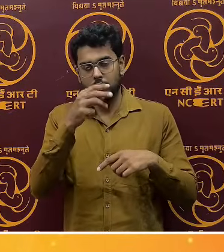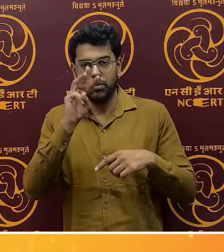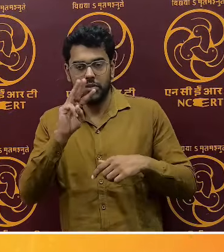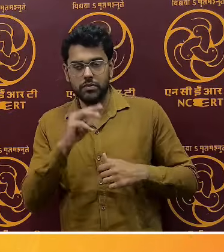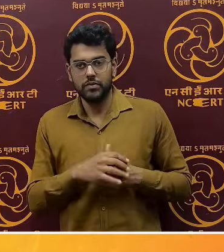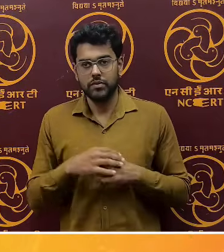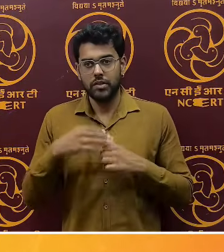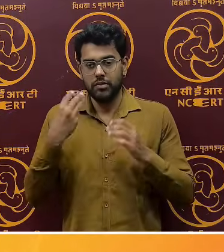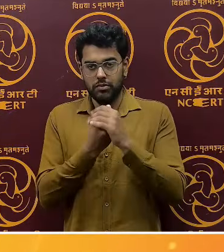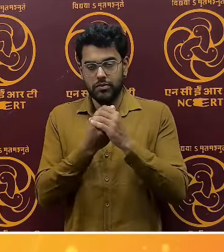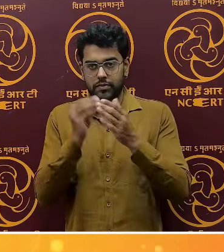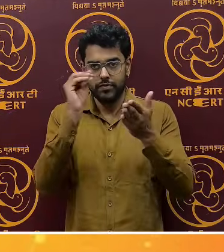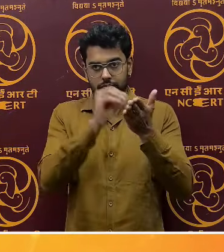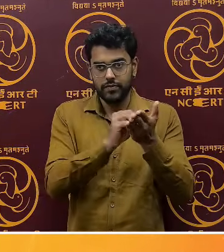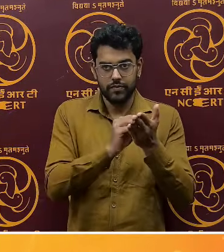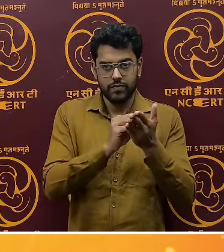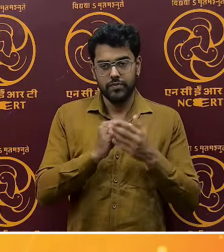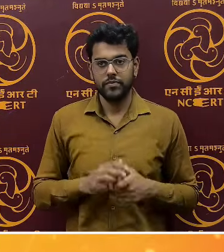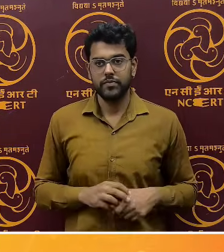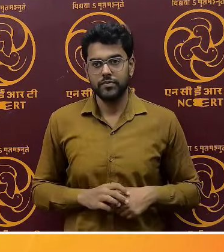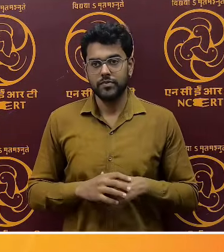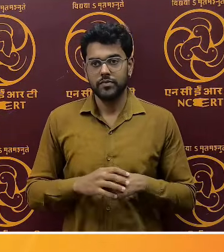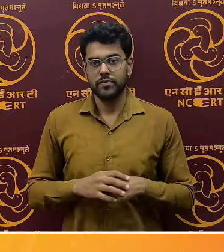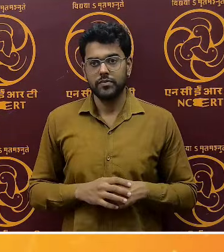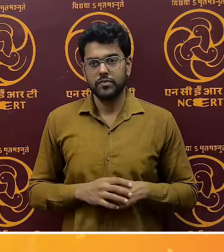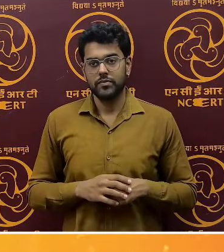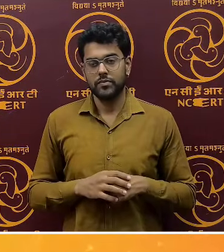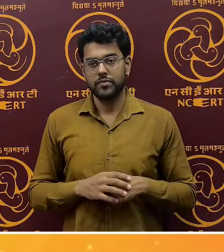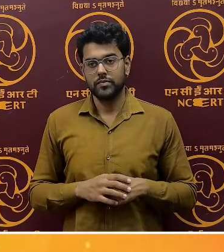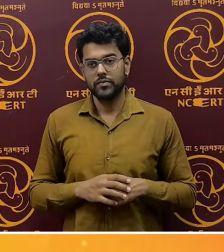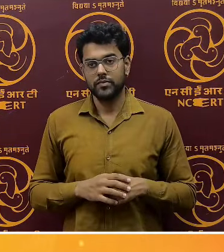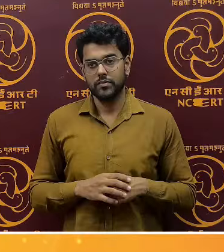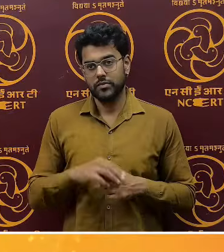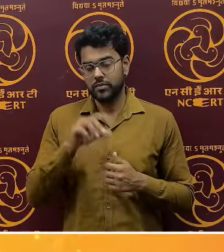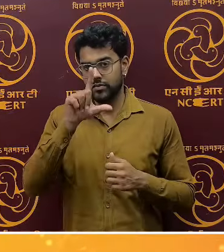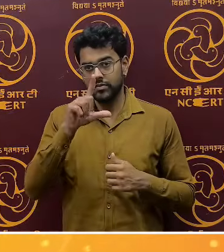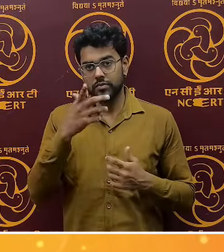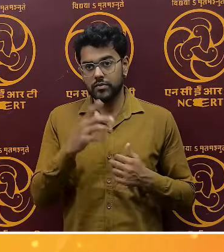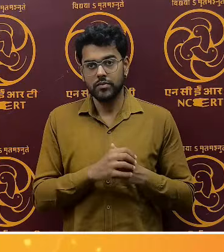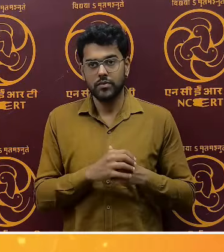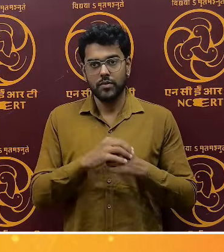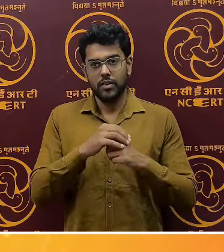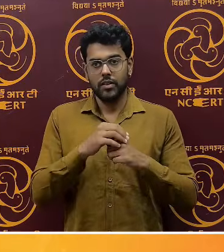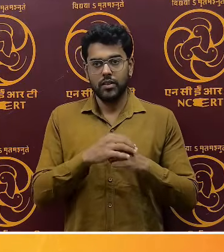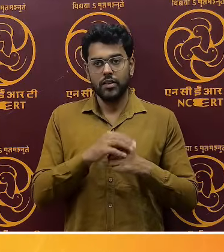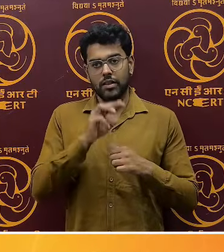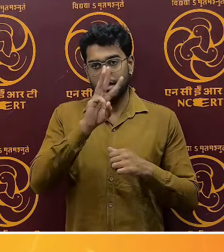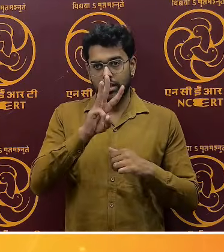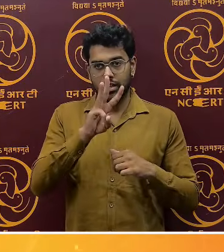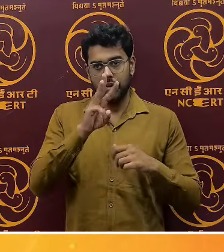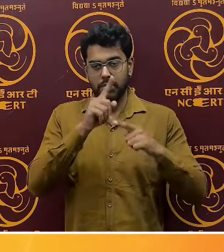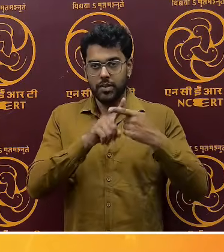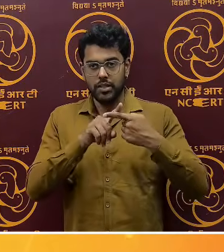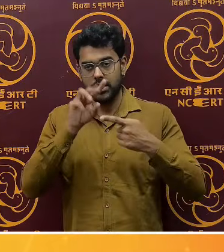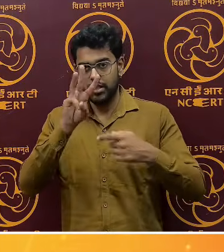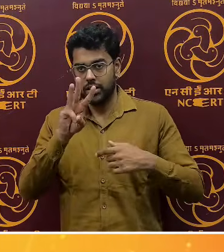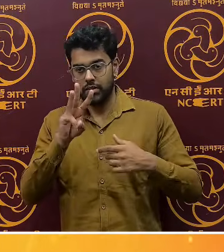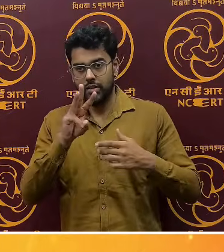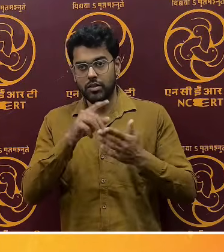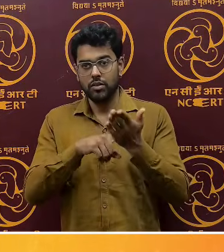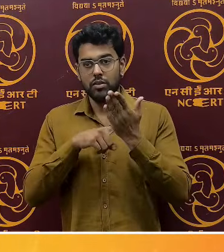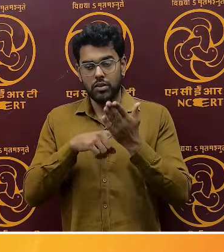the value of x as 3. So what will be the length? It will be x plus 3, that means 3 plus 3. So it will